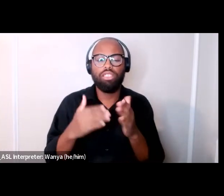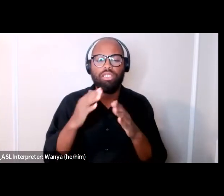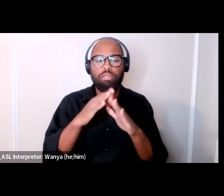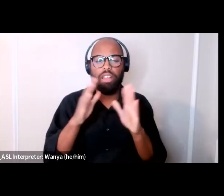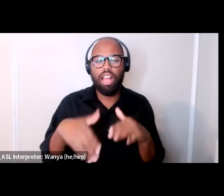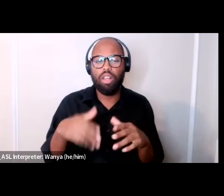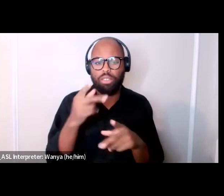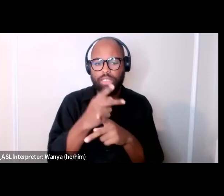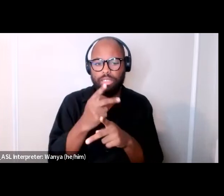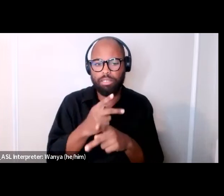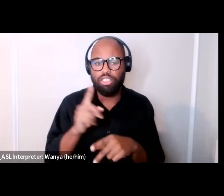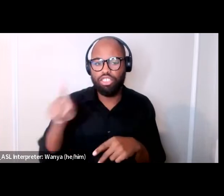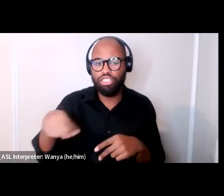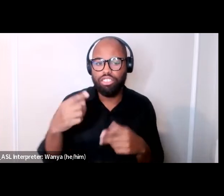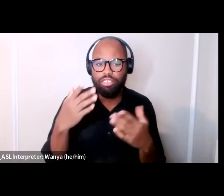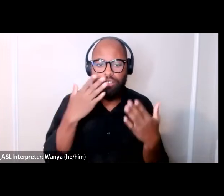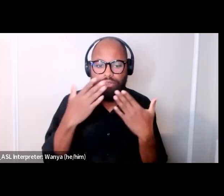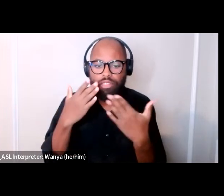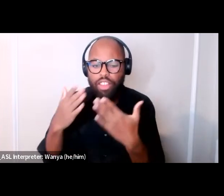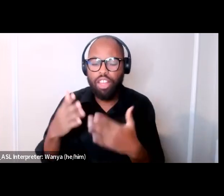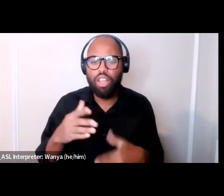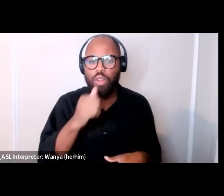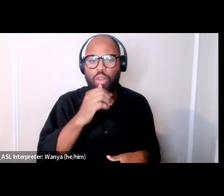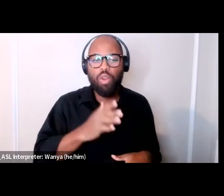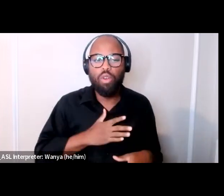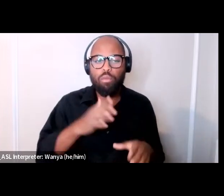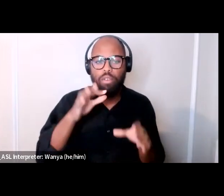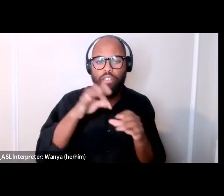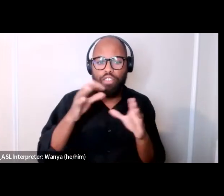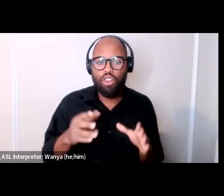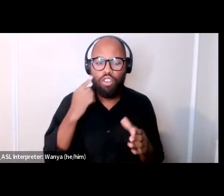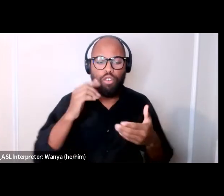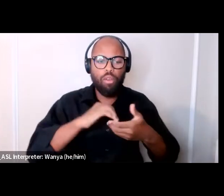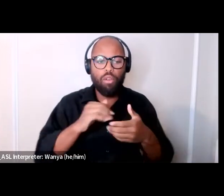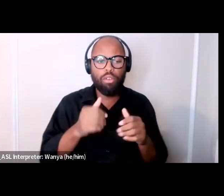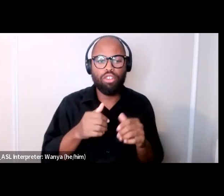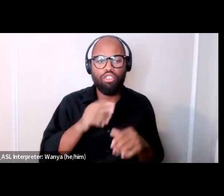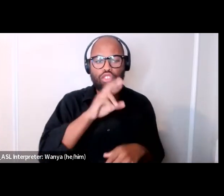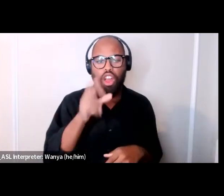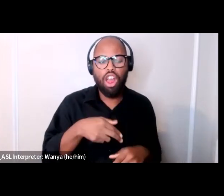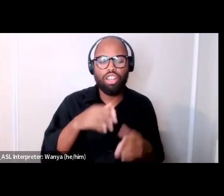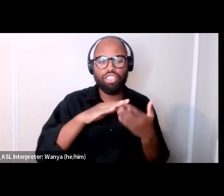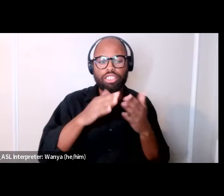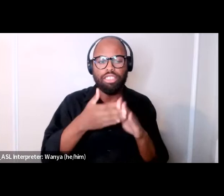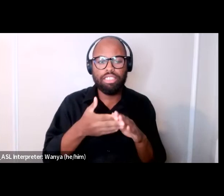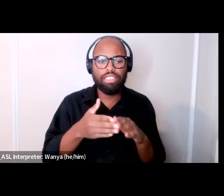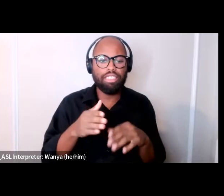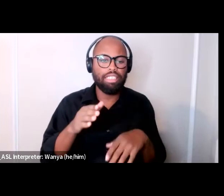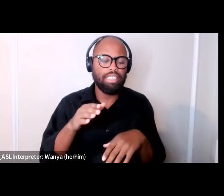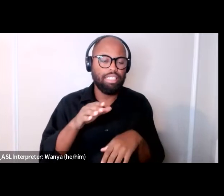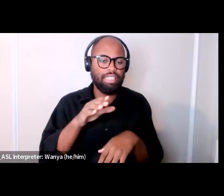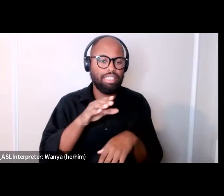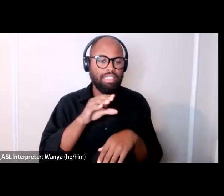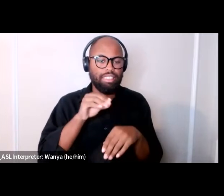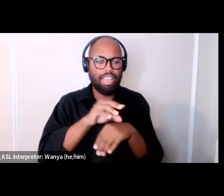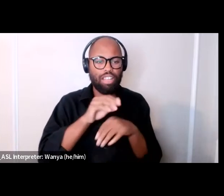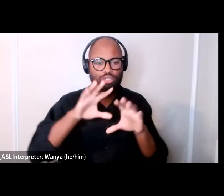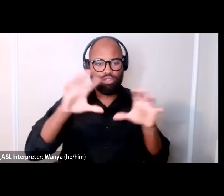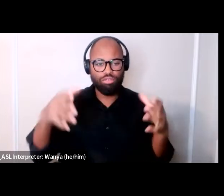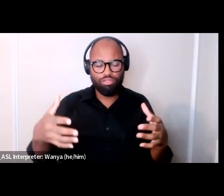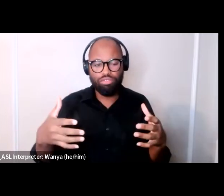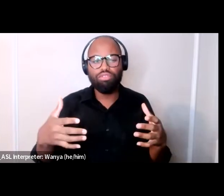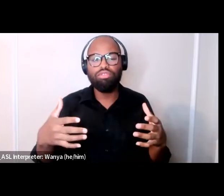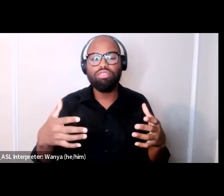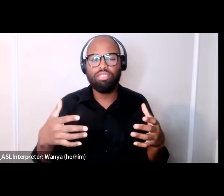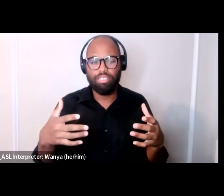just to thank the League of Women Voters for partnering with Rochester City Council for this redistricting forum. It is the first forum. We wish we'd had a little